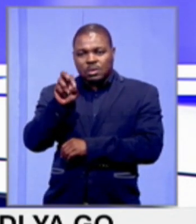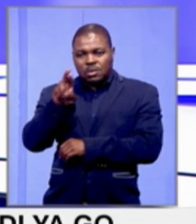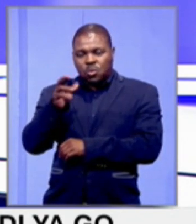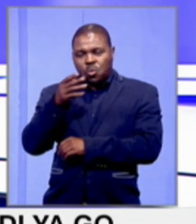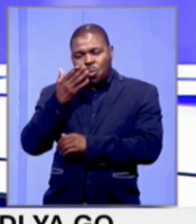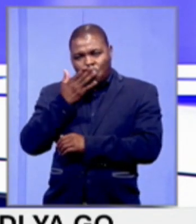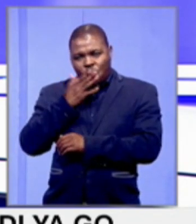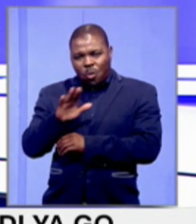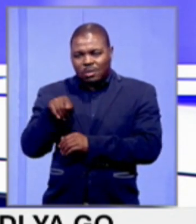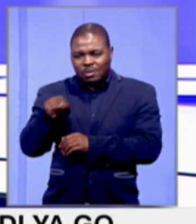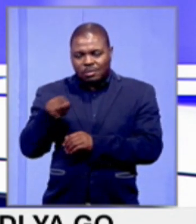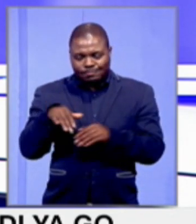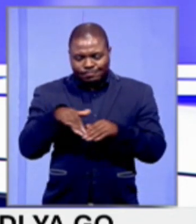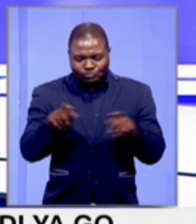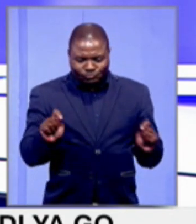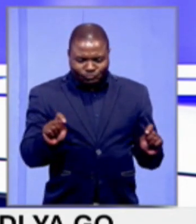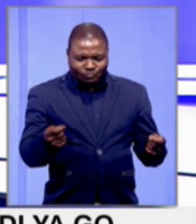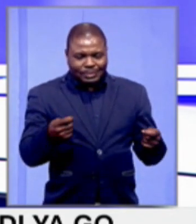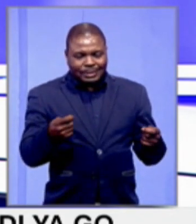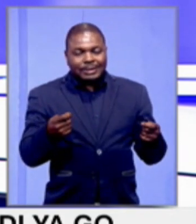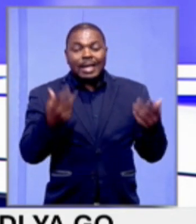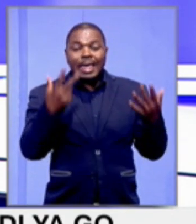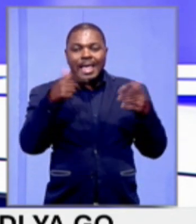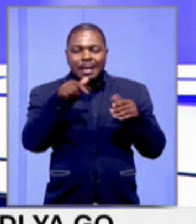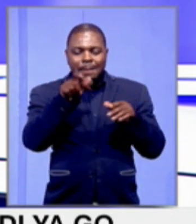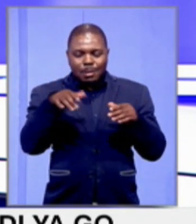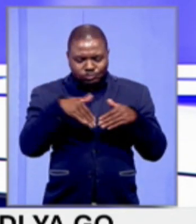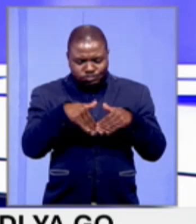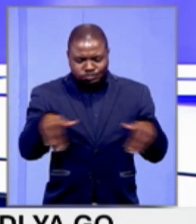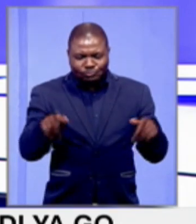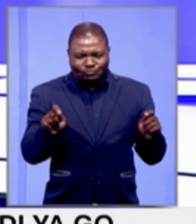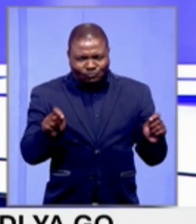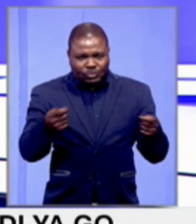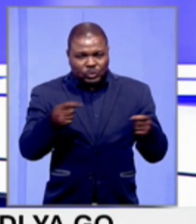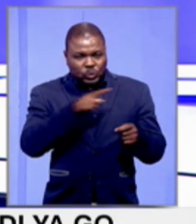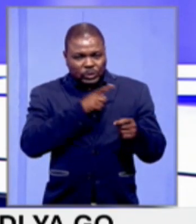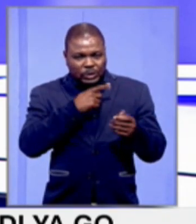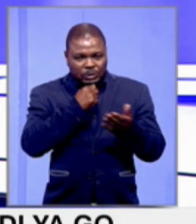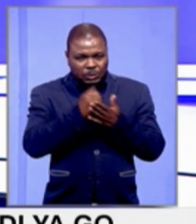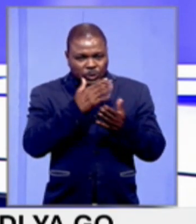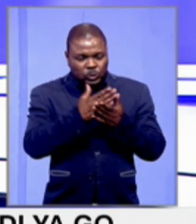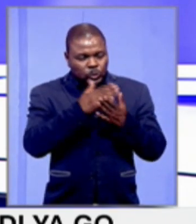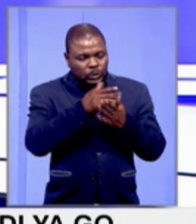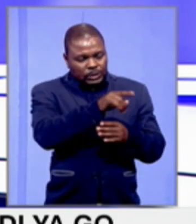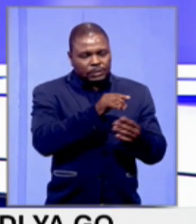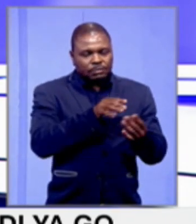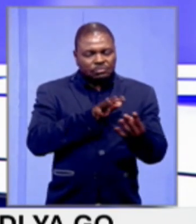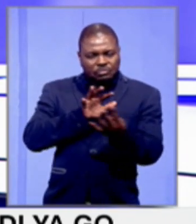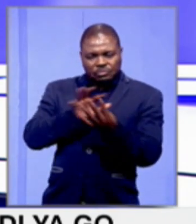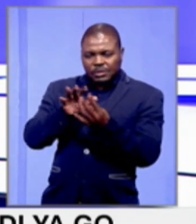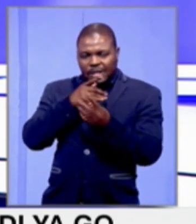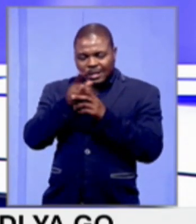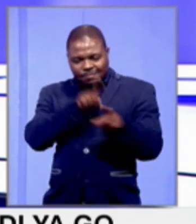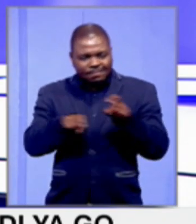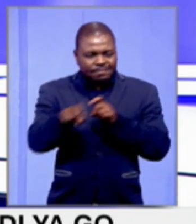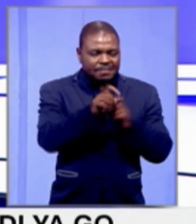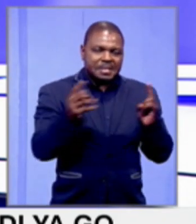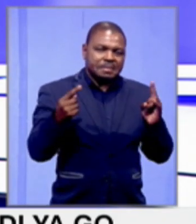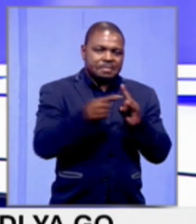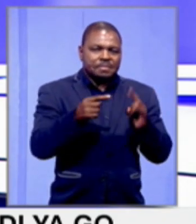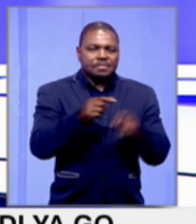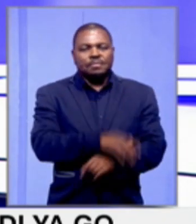aga leboto la dibapadi tse seswai kua morago ka kgolofelo ya go fikitsa dibapadi tsa Pirates ka lebelo.